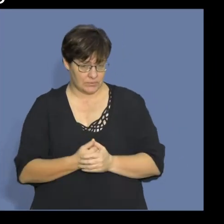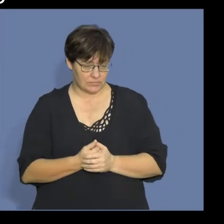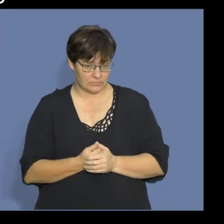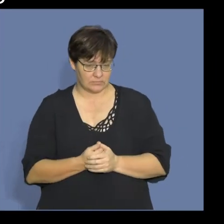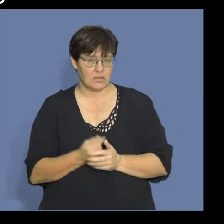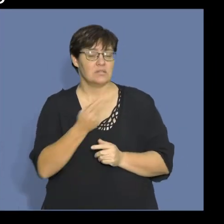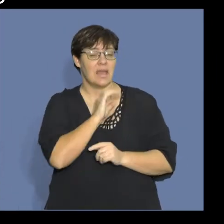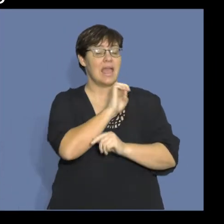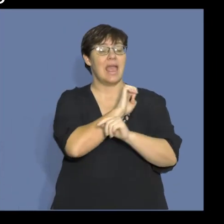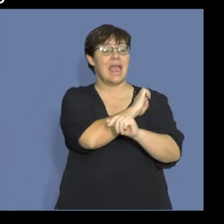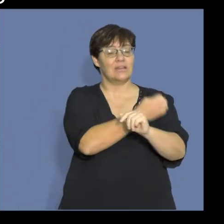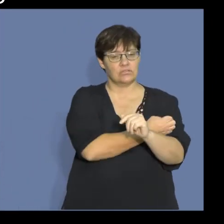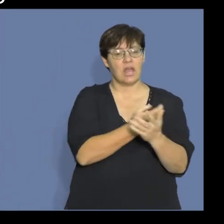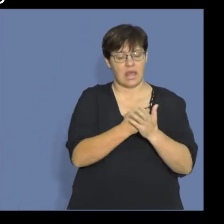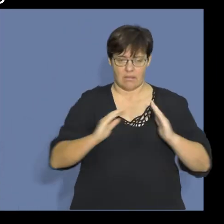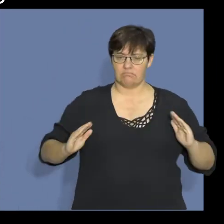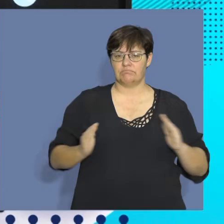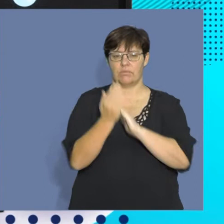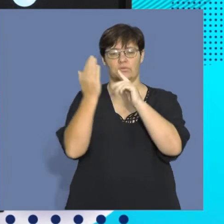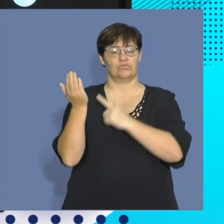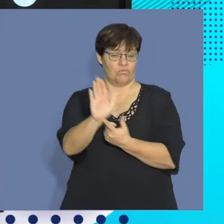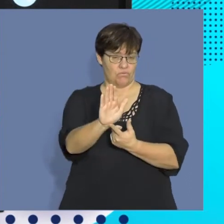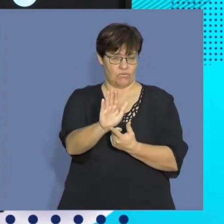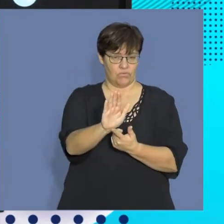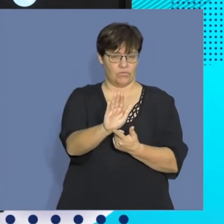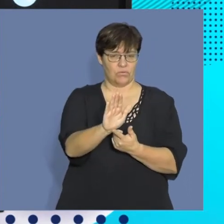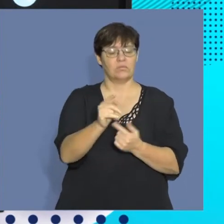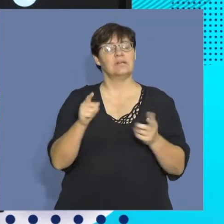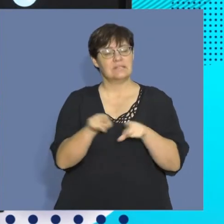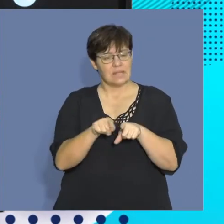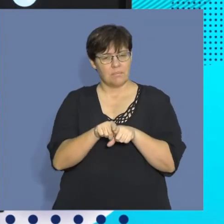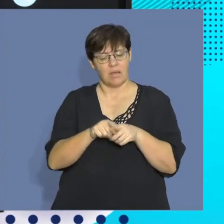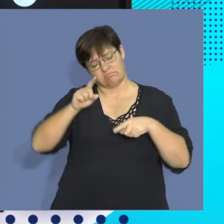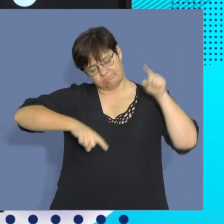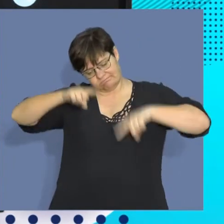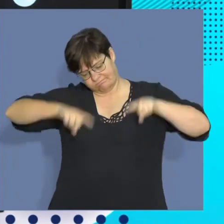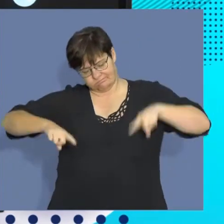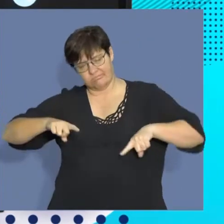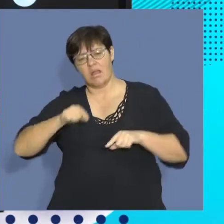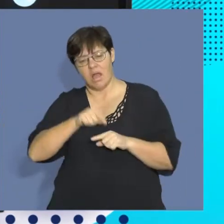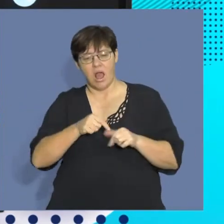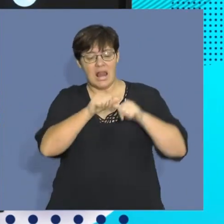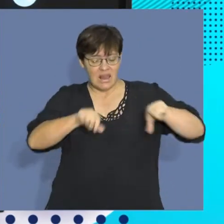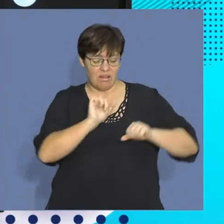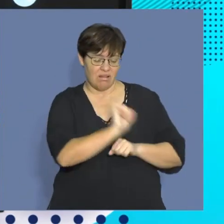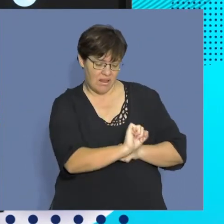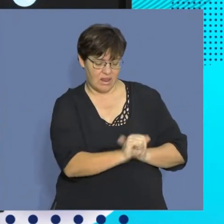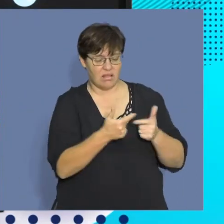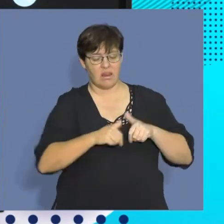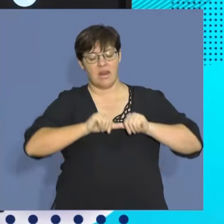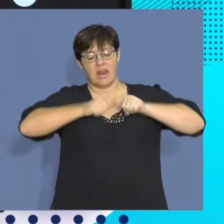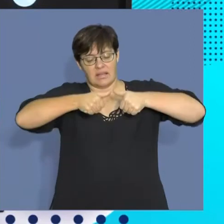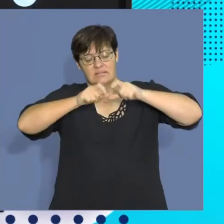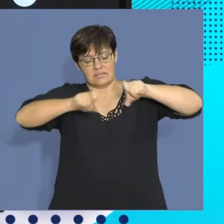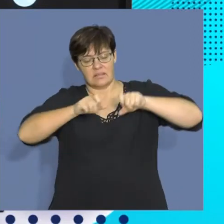energy can be illustrated in pyramids. We also have pyramids to show you the number of individuals at different levels in an